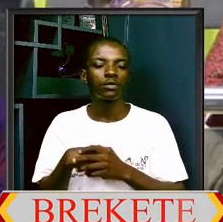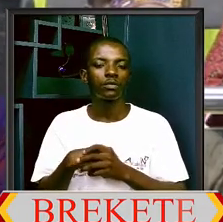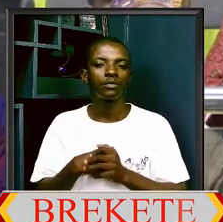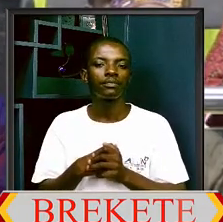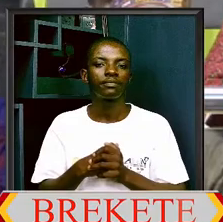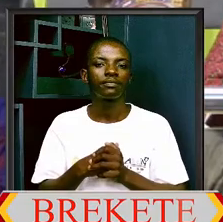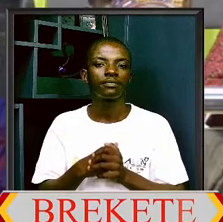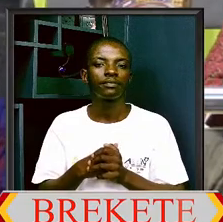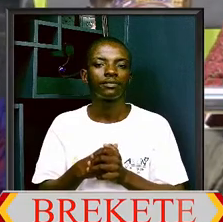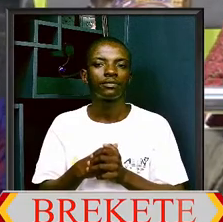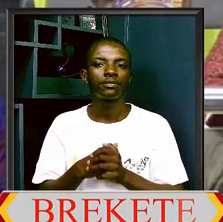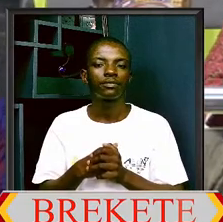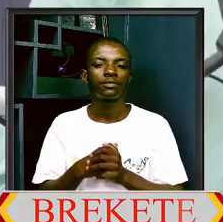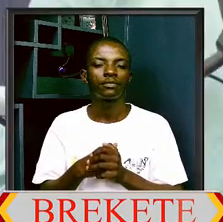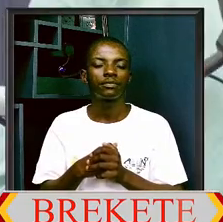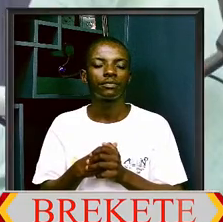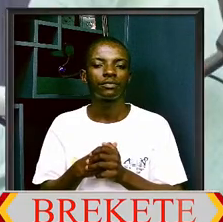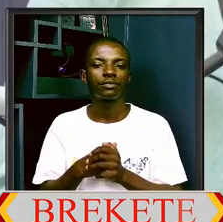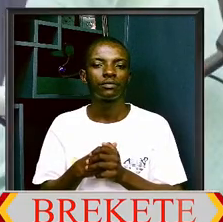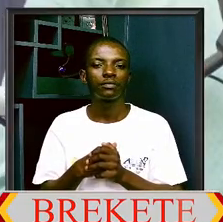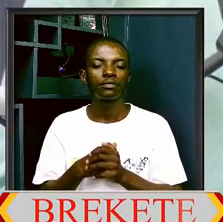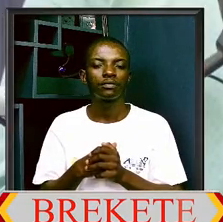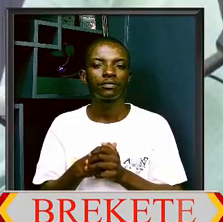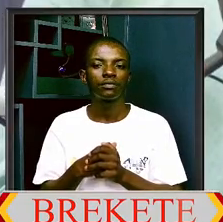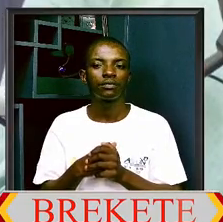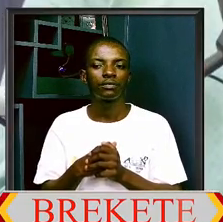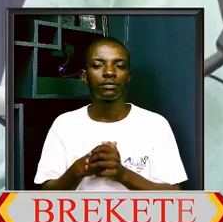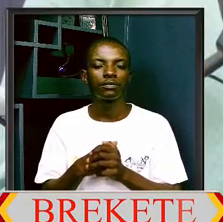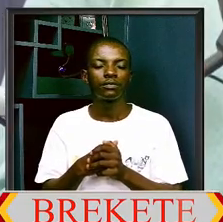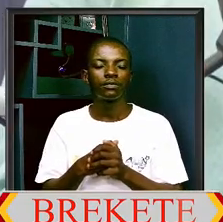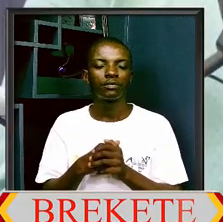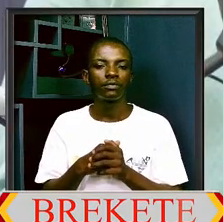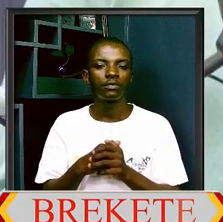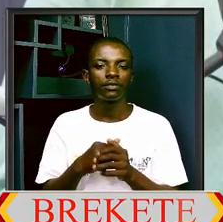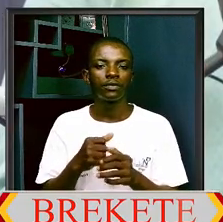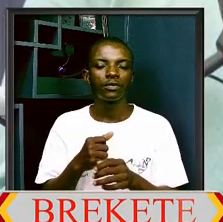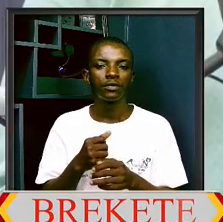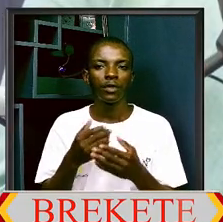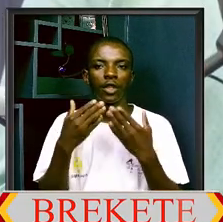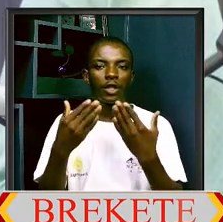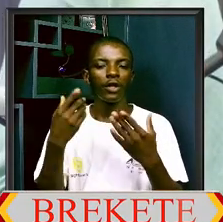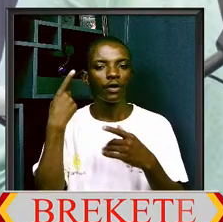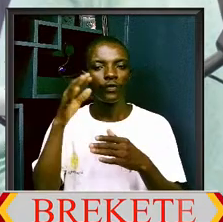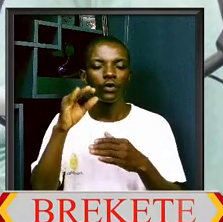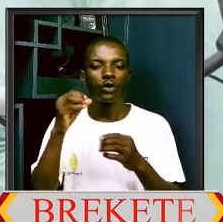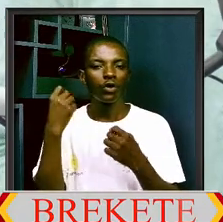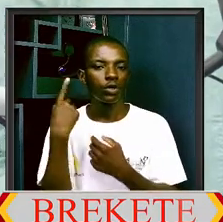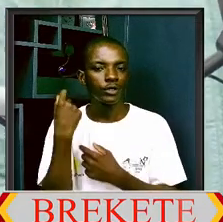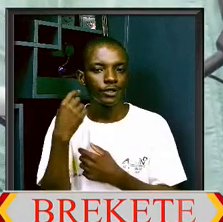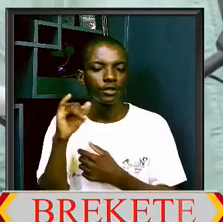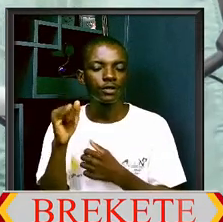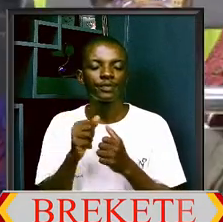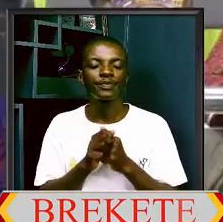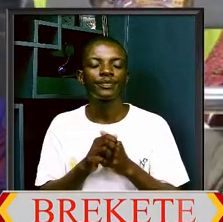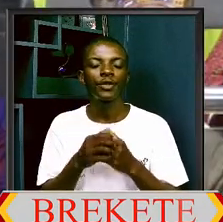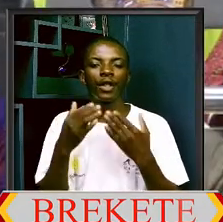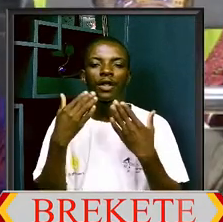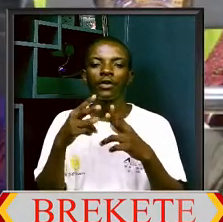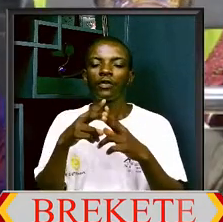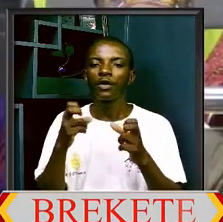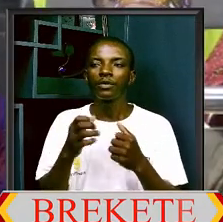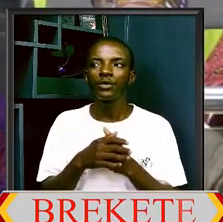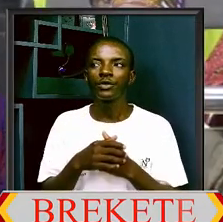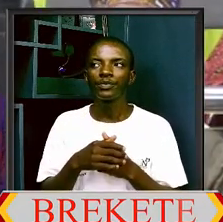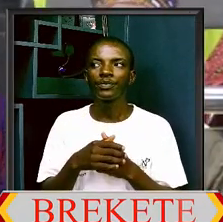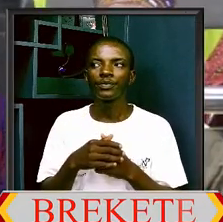Alexander chairman AG Welfare Association Abuja thanks for your understanding thank you very